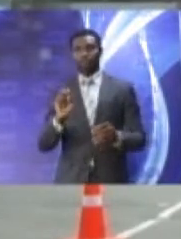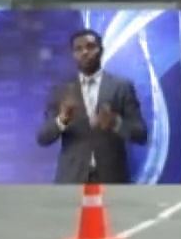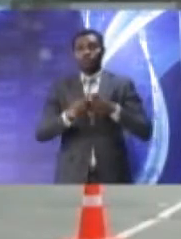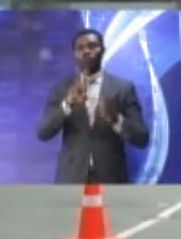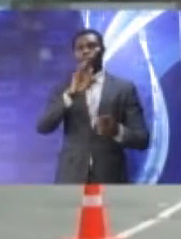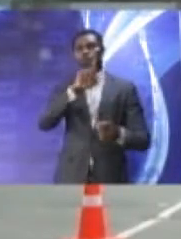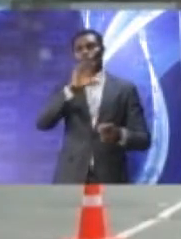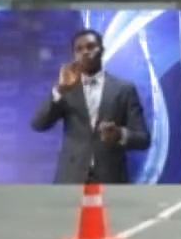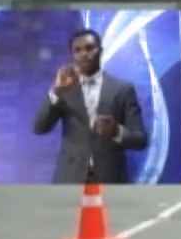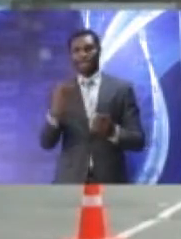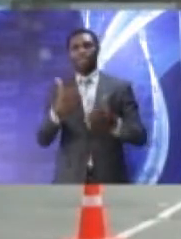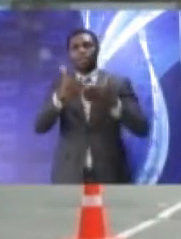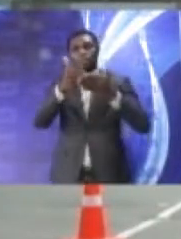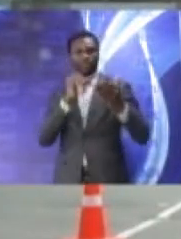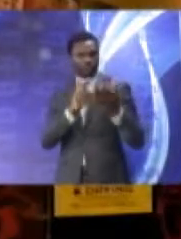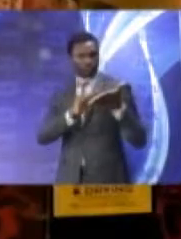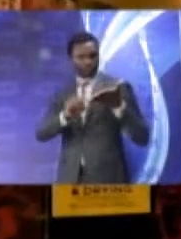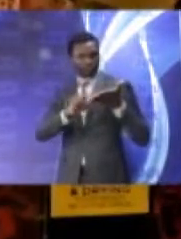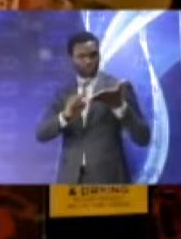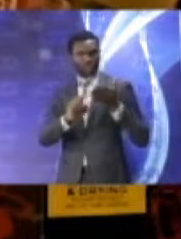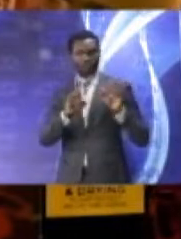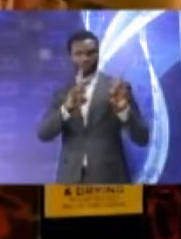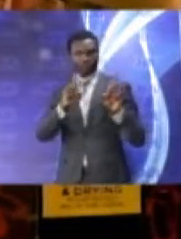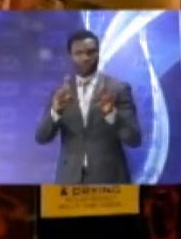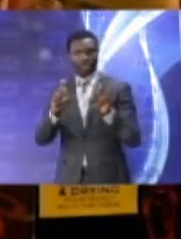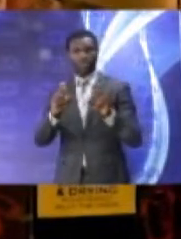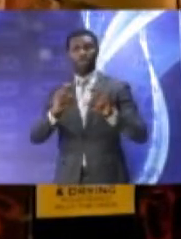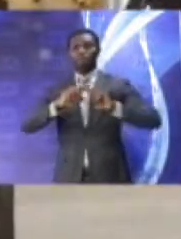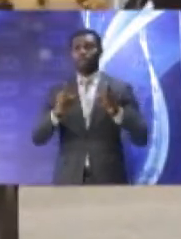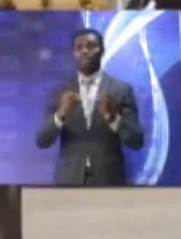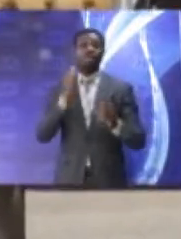diagnosed or even tested, and that the women had done